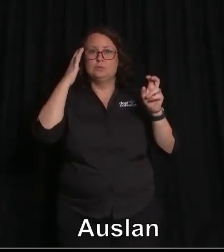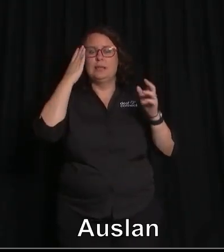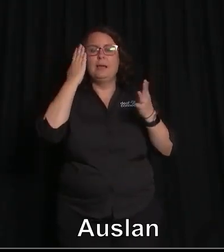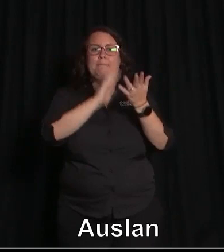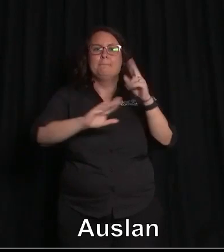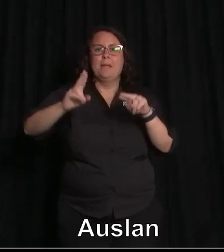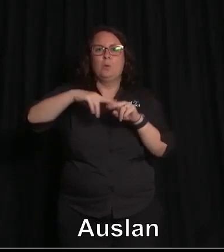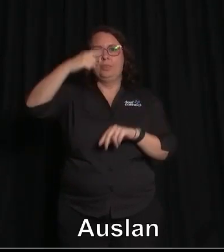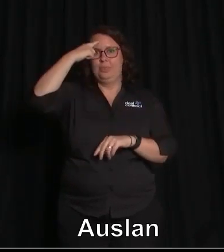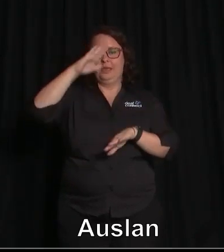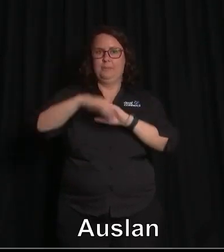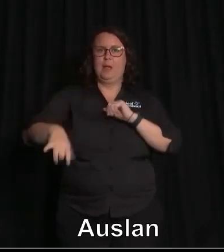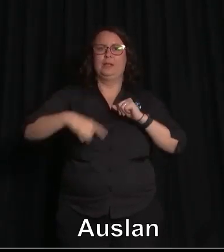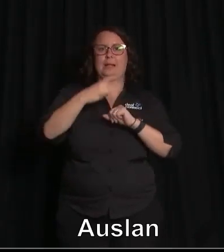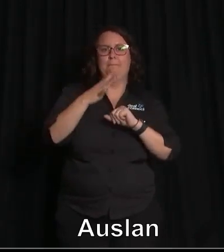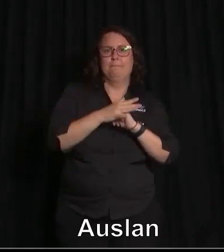think about getting married,